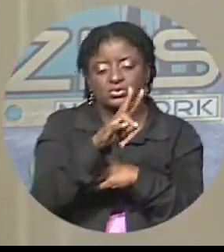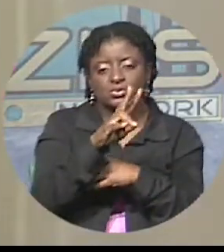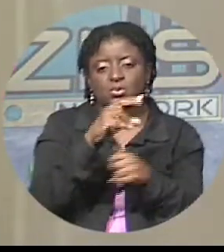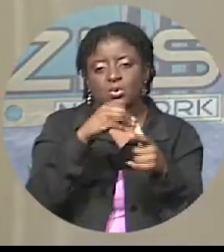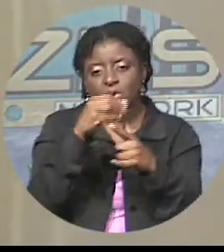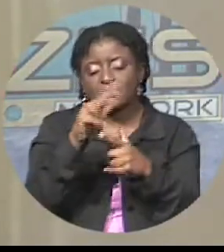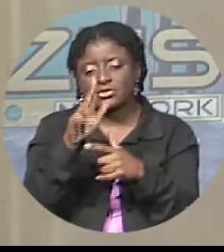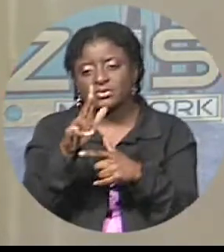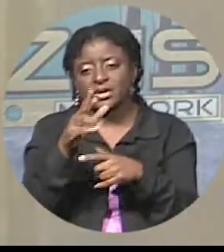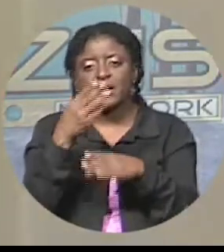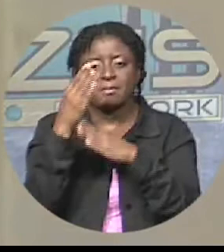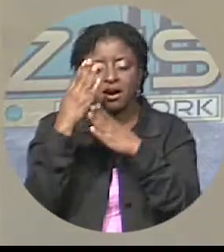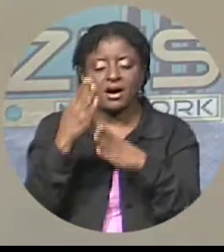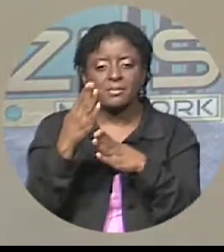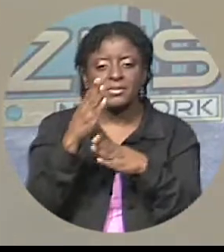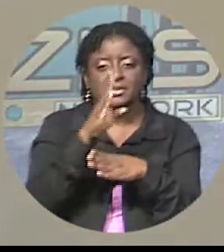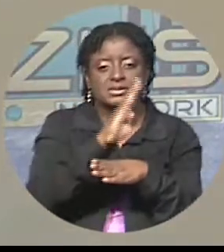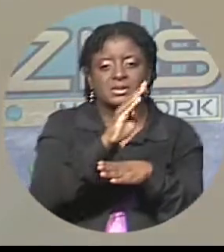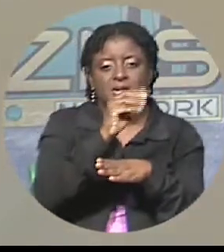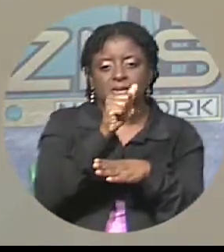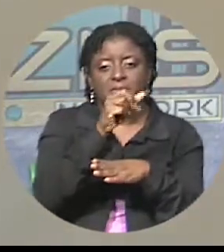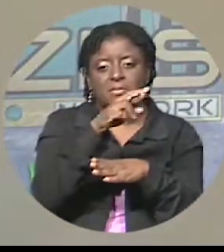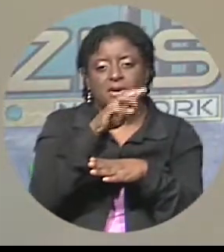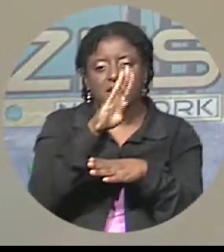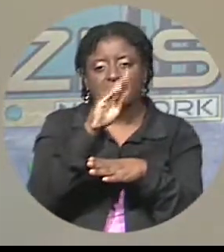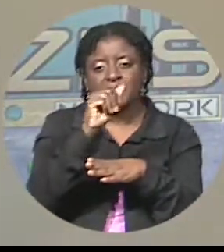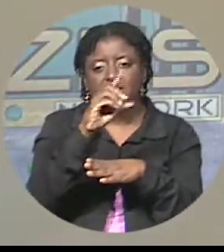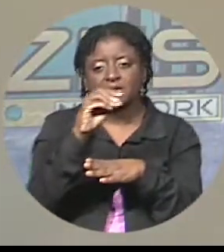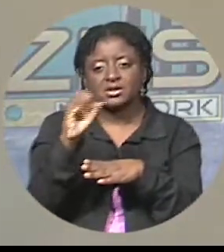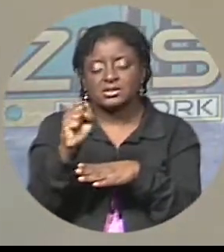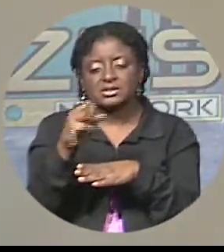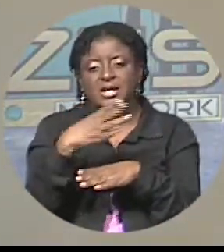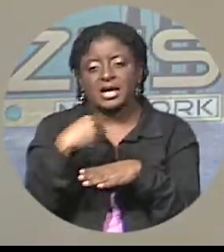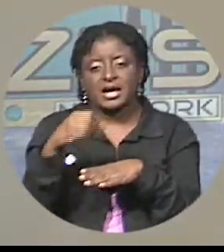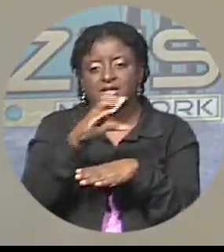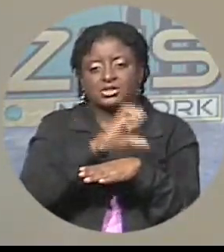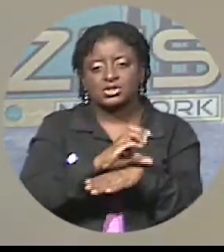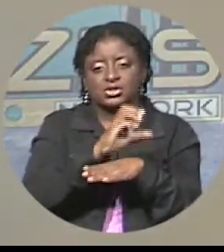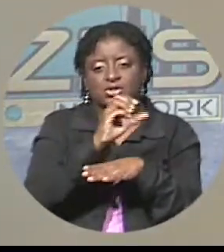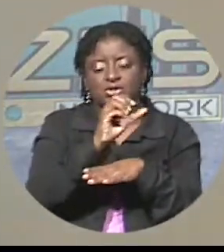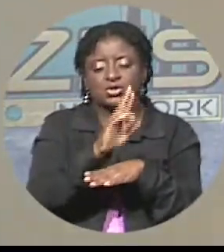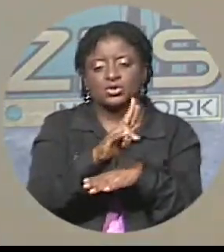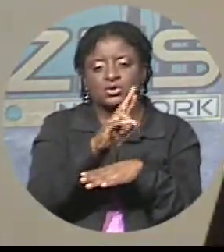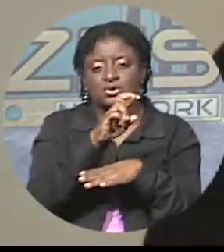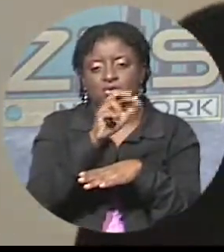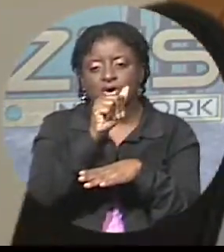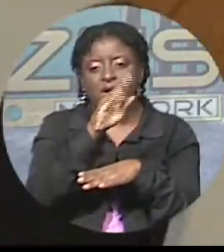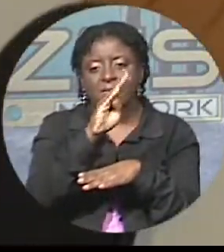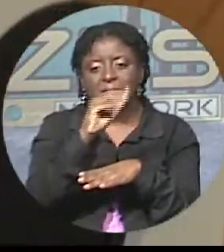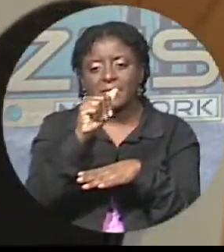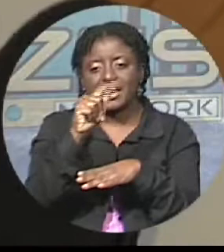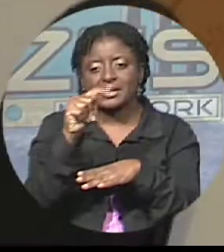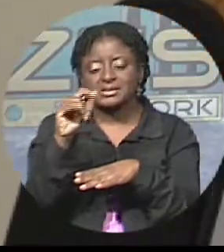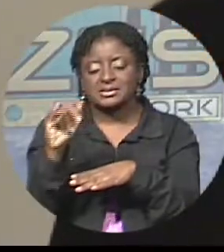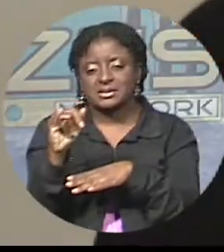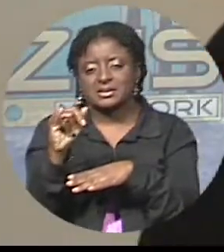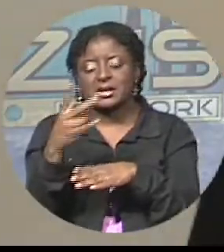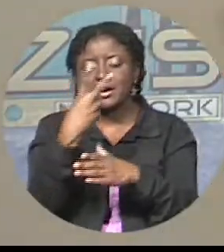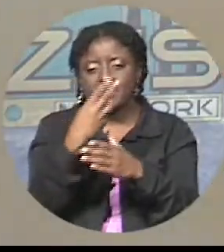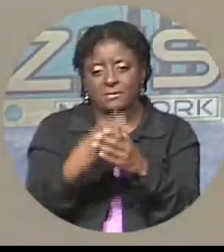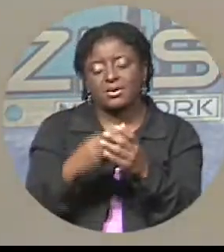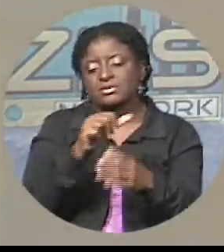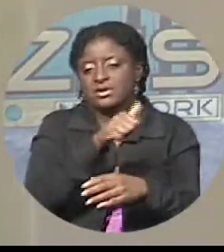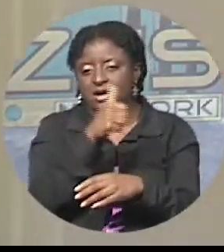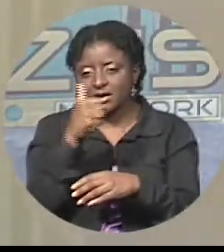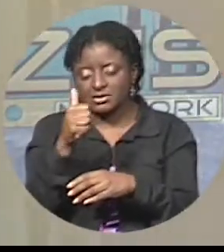Bahamas, Barbados, and Kiribati. I understand that both Barbados and Kiribati have started their process to